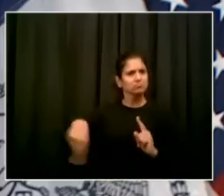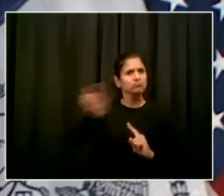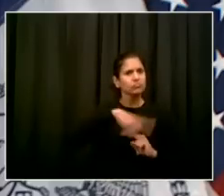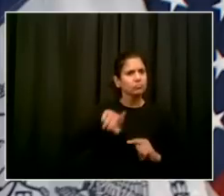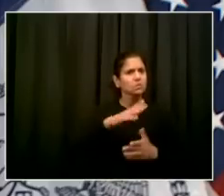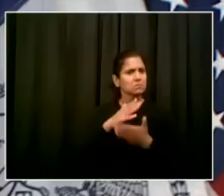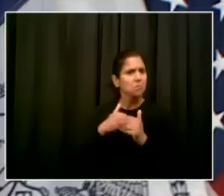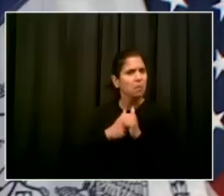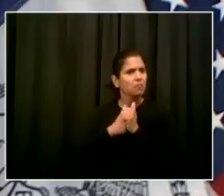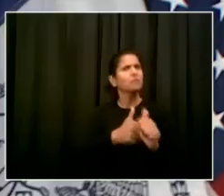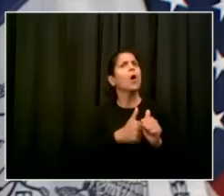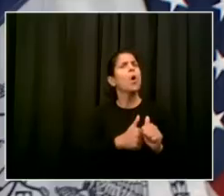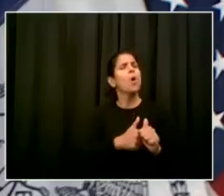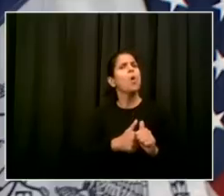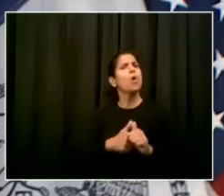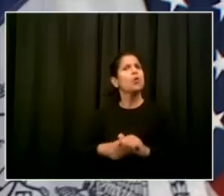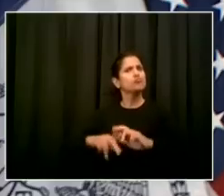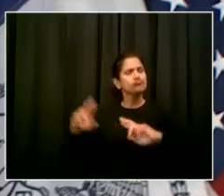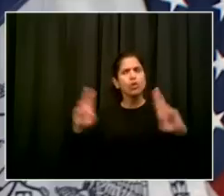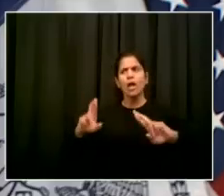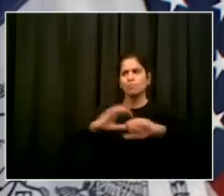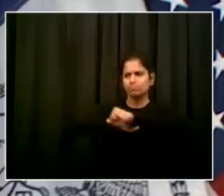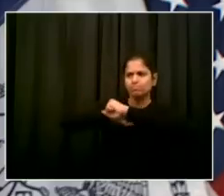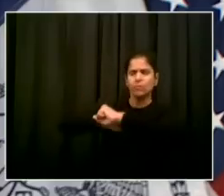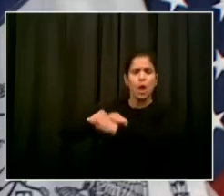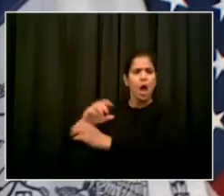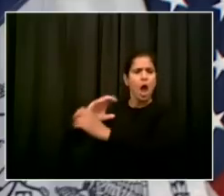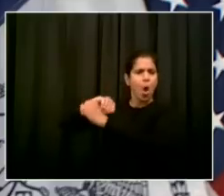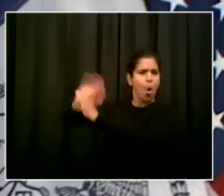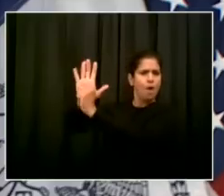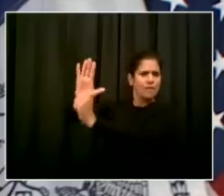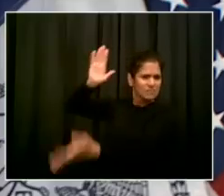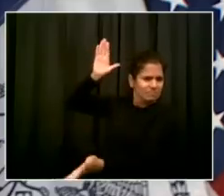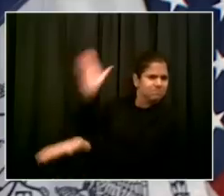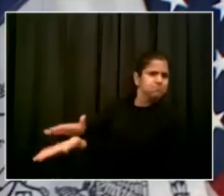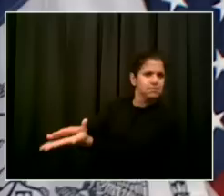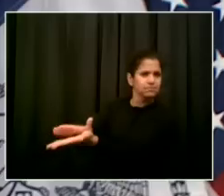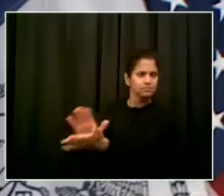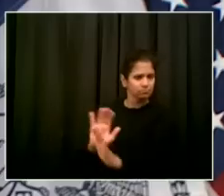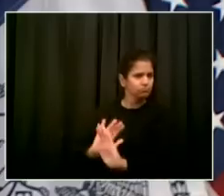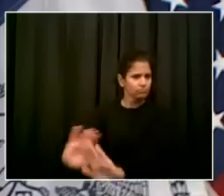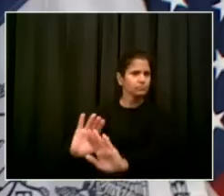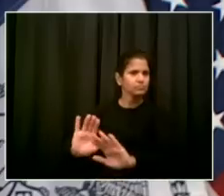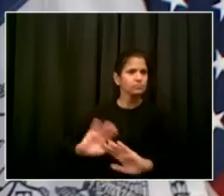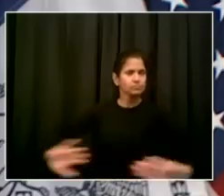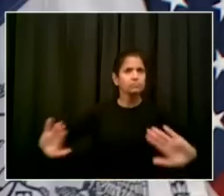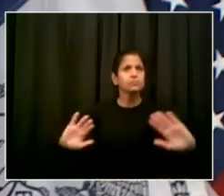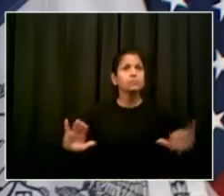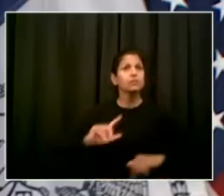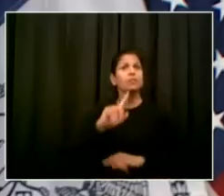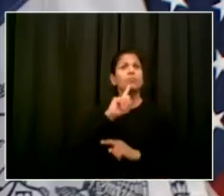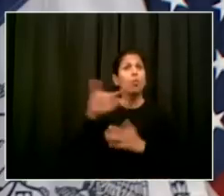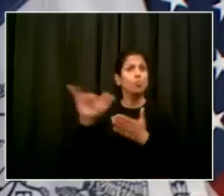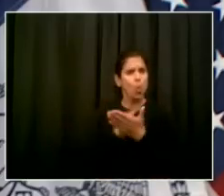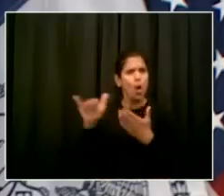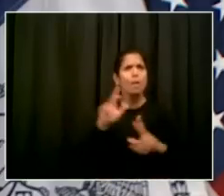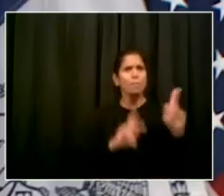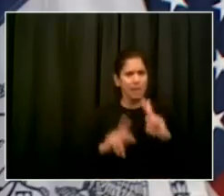Yorkers will participate. They've done it before. The vast majority of New Yorkers are continuing to follow these rules, even as things got